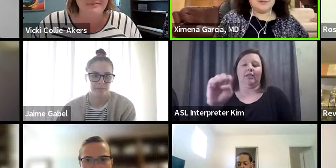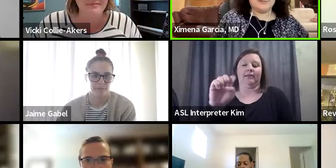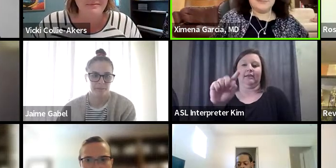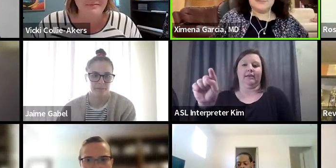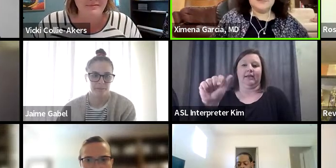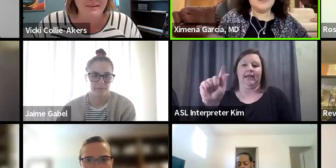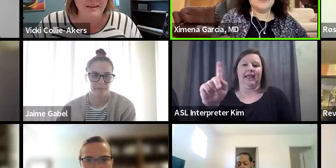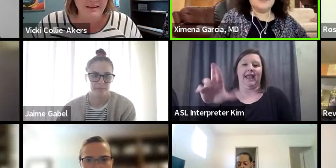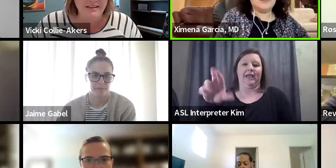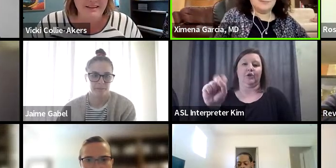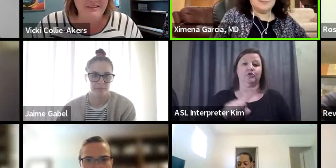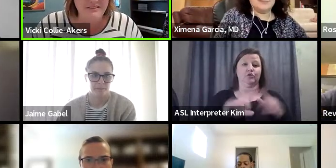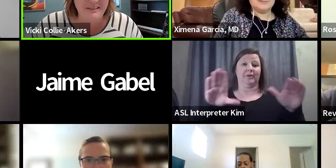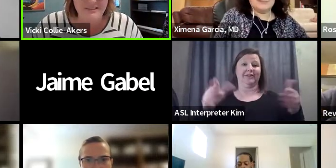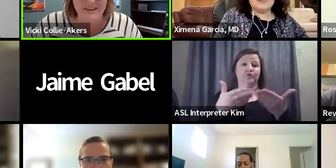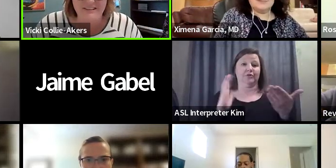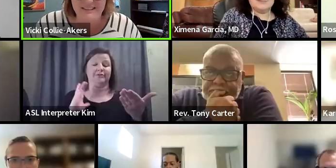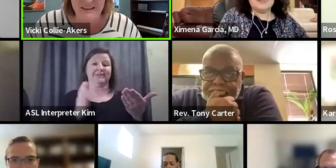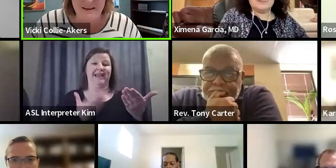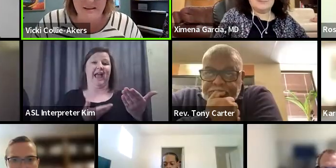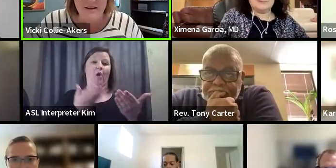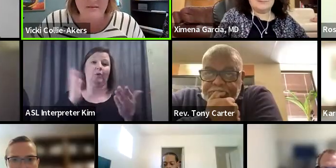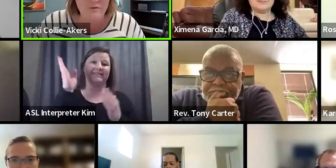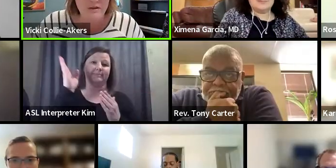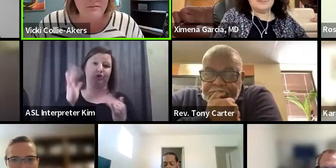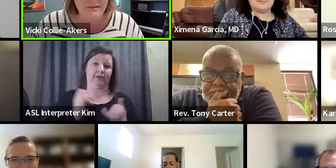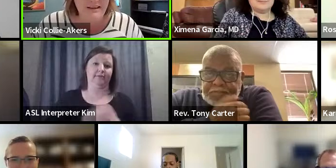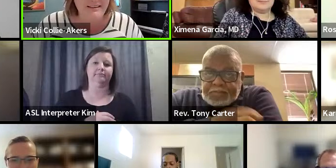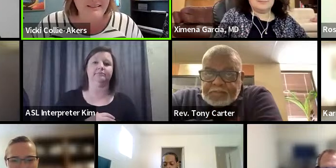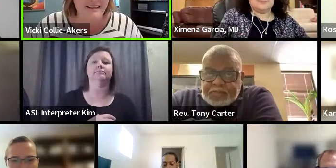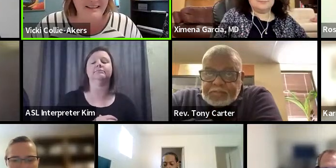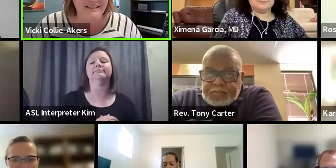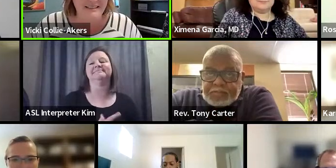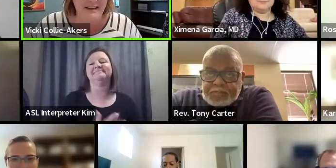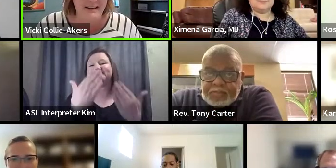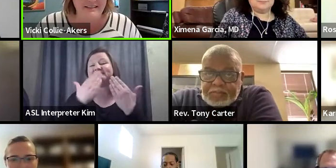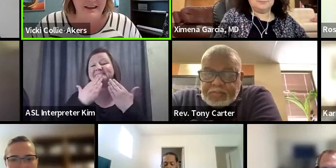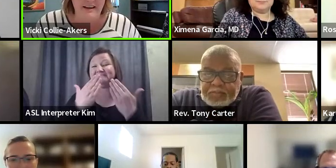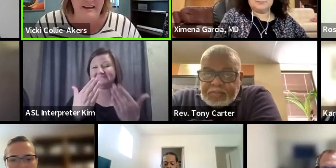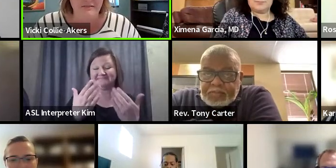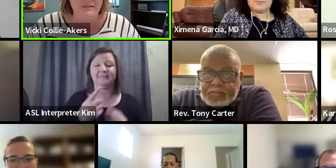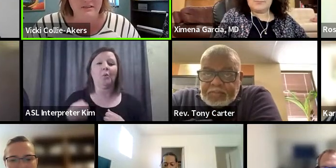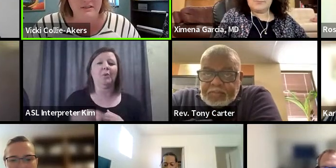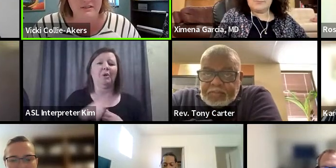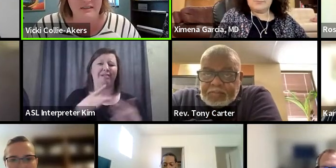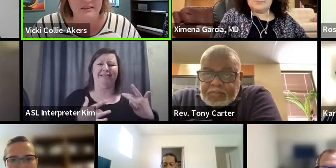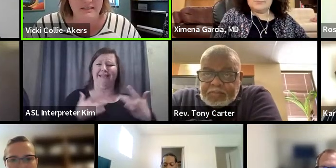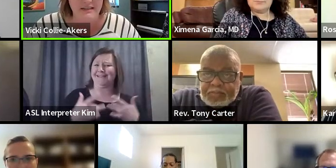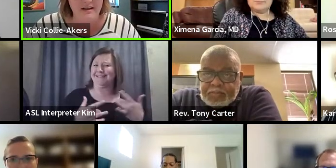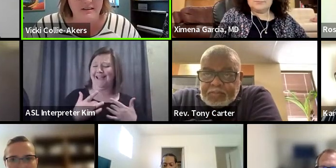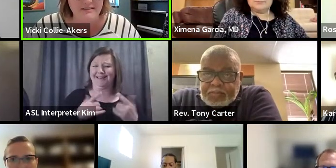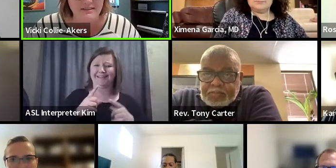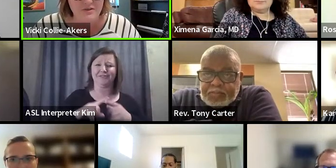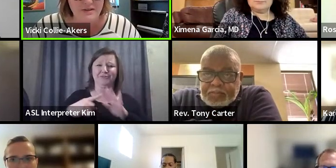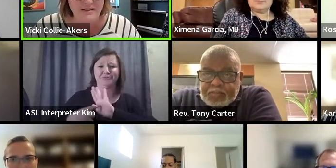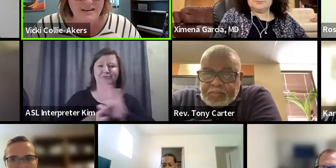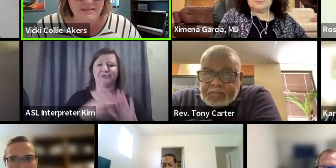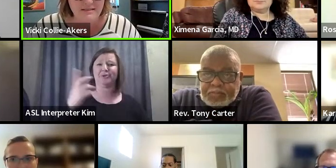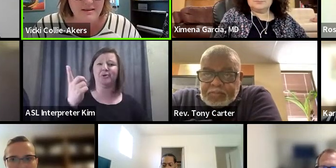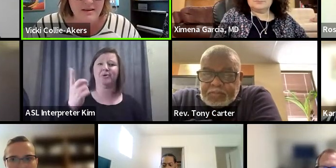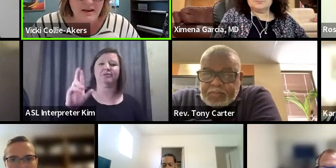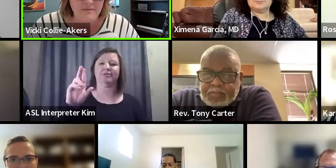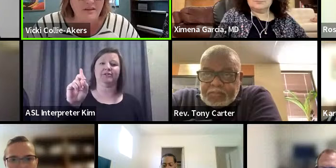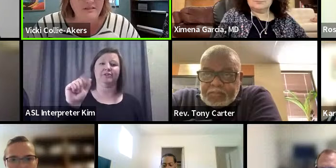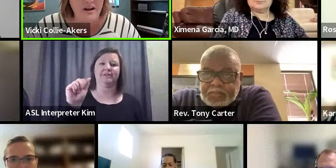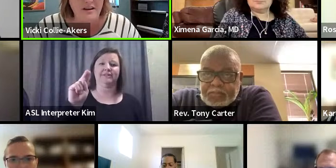guest speaker. Thank you, Dr. Garcia. We're really excited today to have Dr. Dana Hawkinson joining